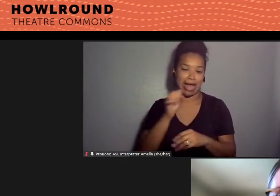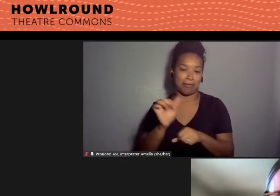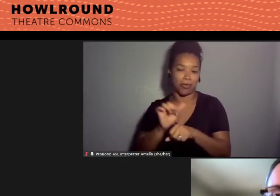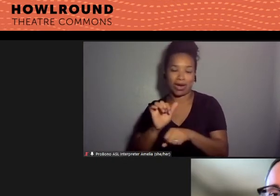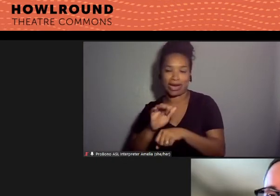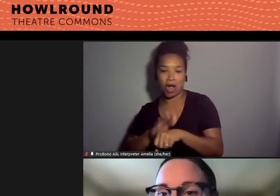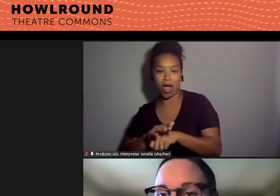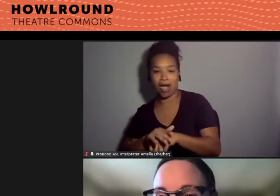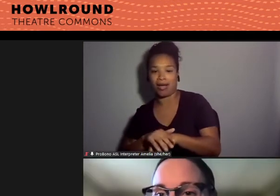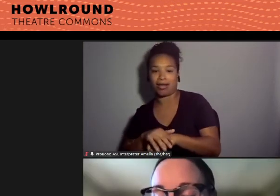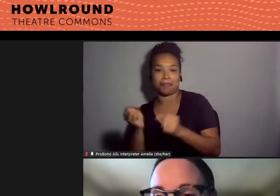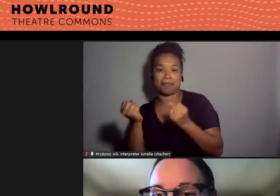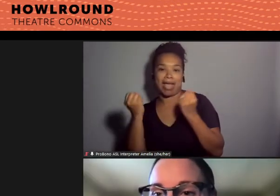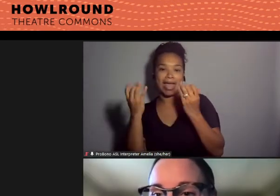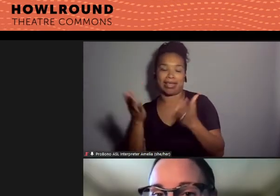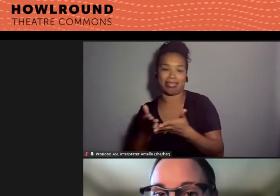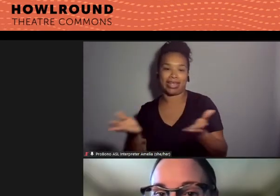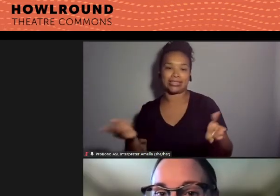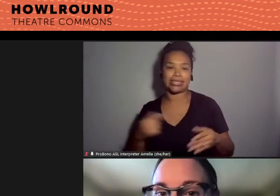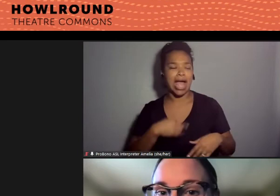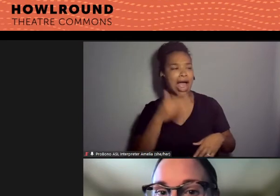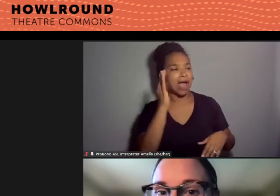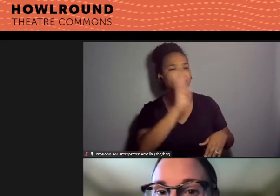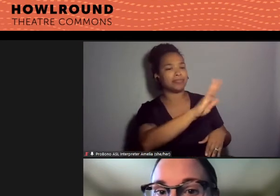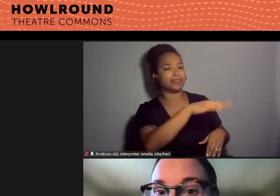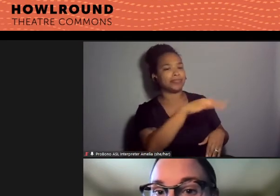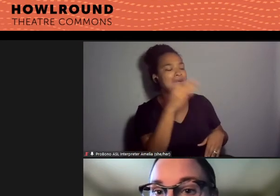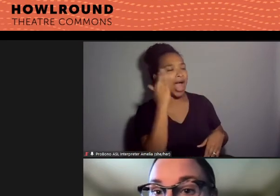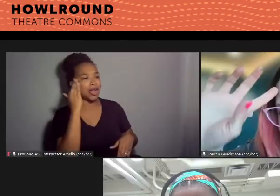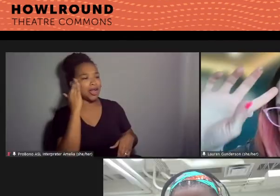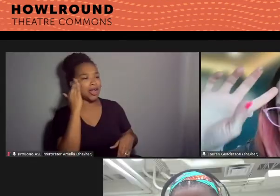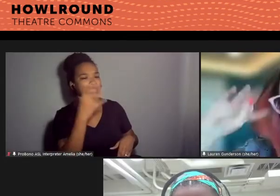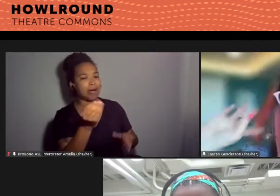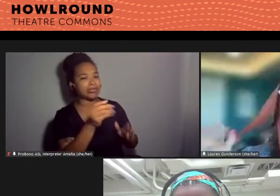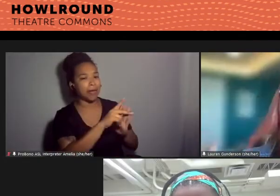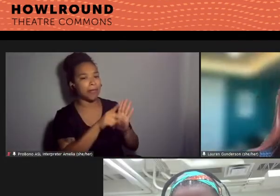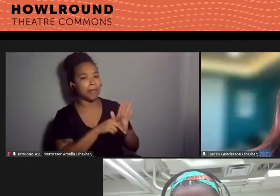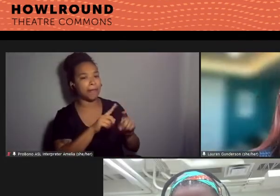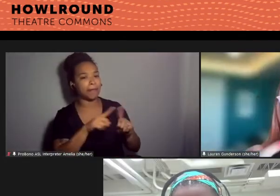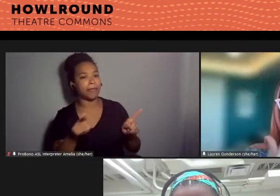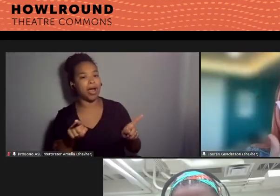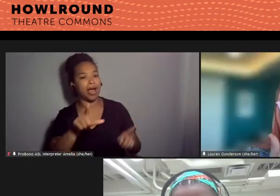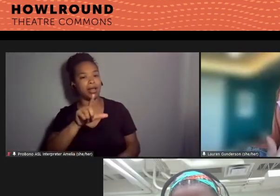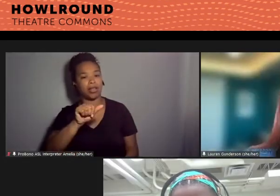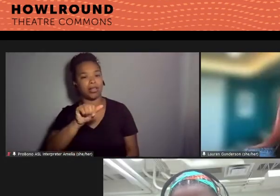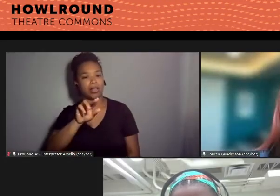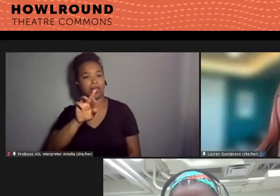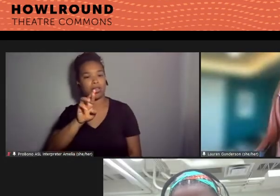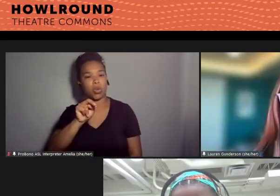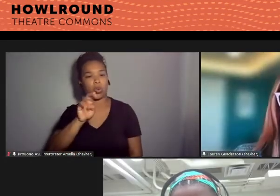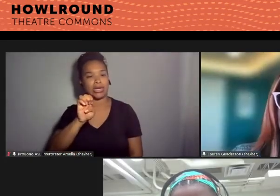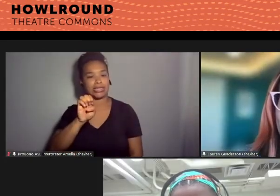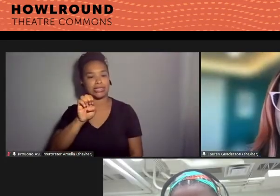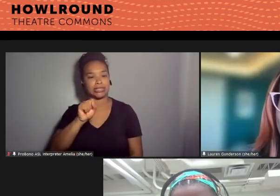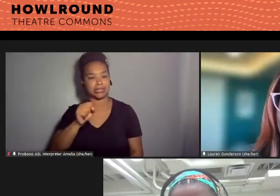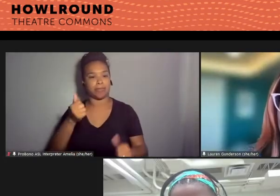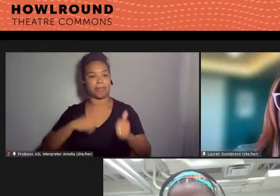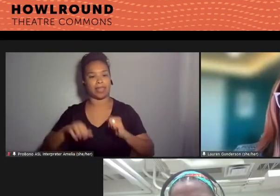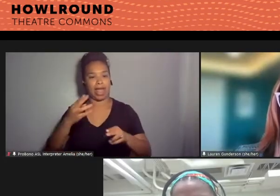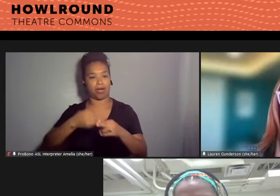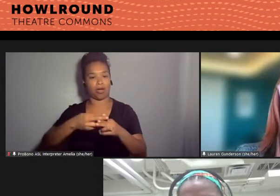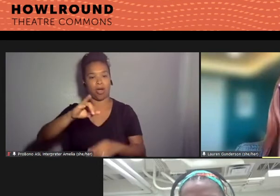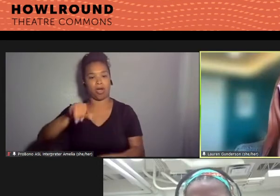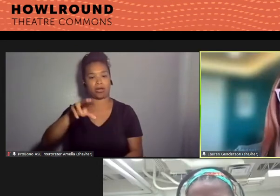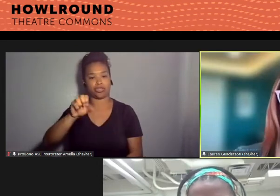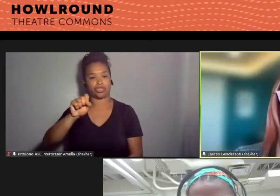Jimmy, I know this is outside of protocol, but can I just say that Lauren's play Justice, which was in Phoenix a little while ago, I took my daughter to.